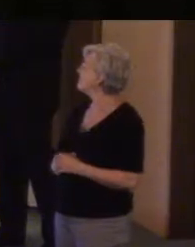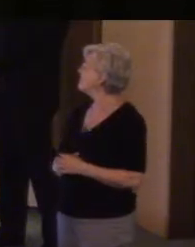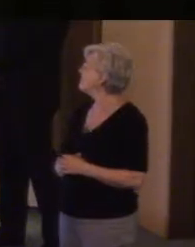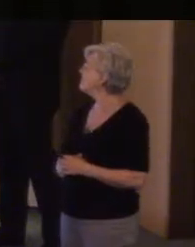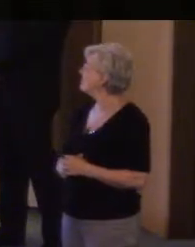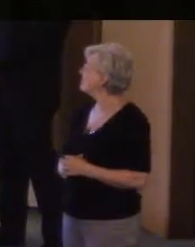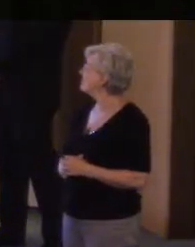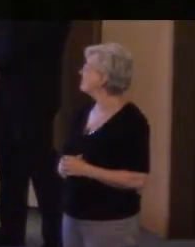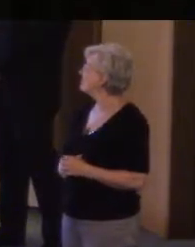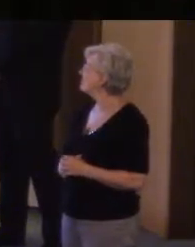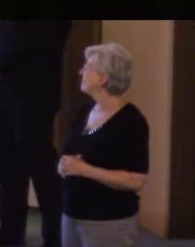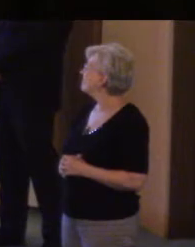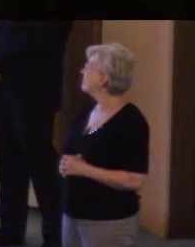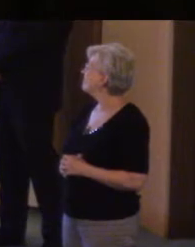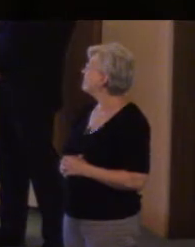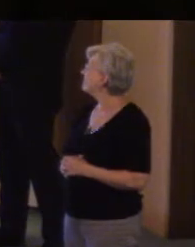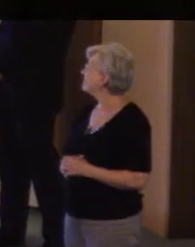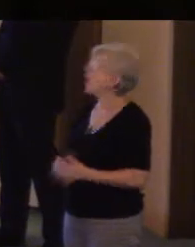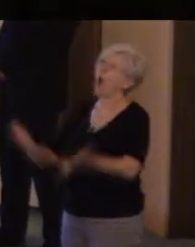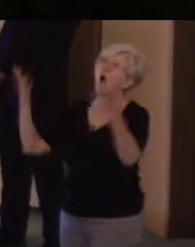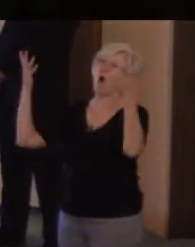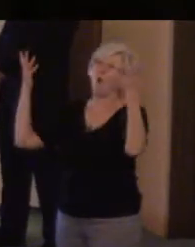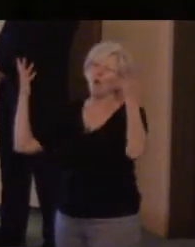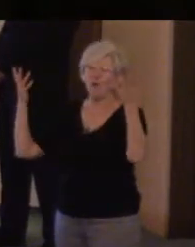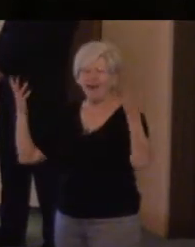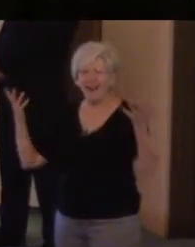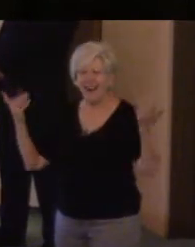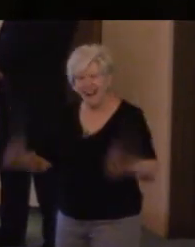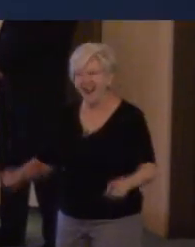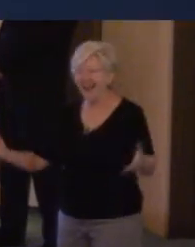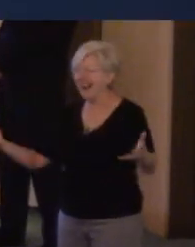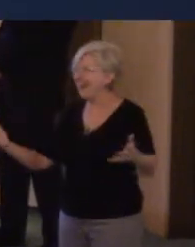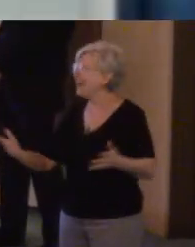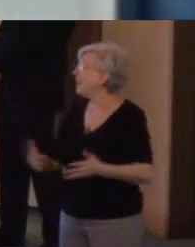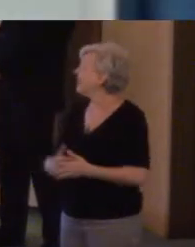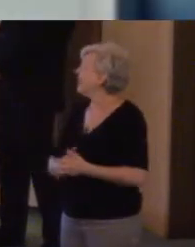Okay, I had to have made some kind of a dent by now.